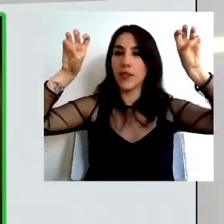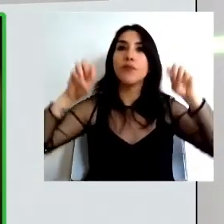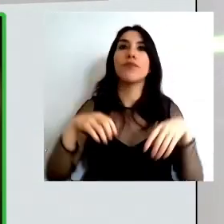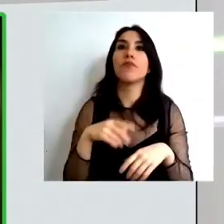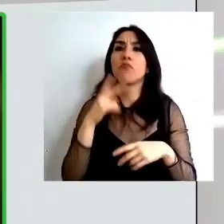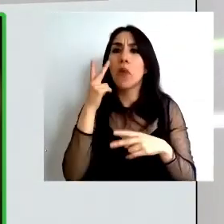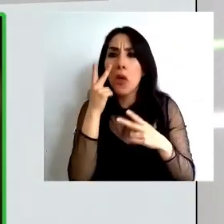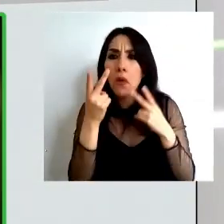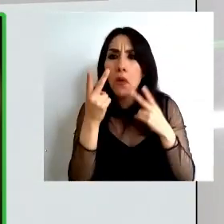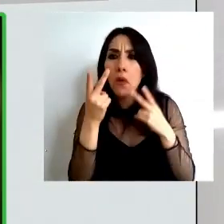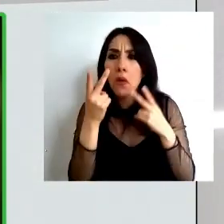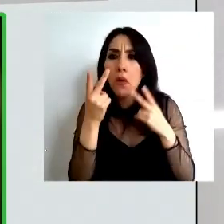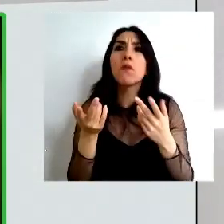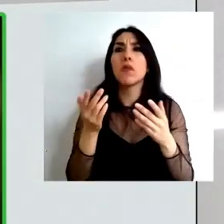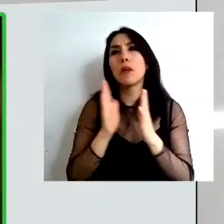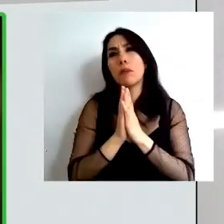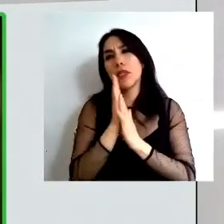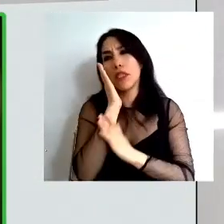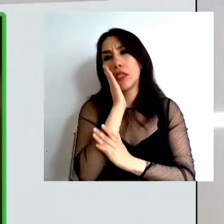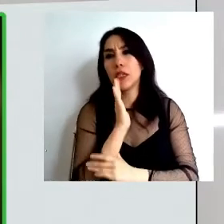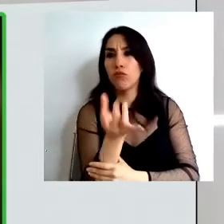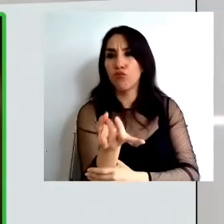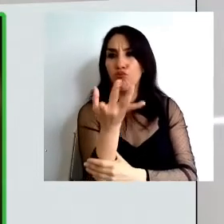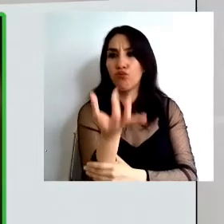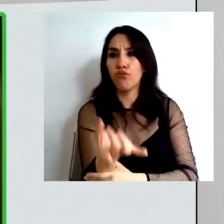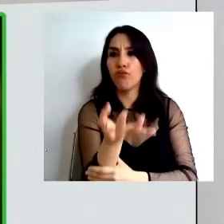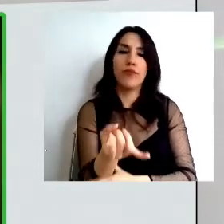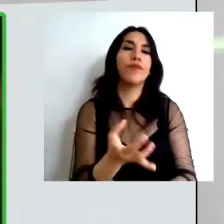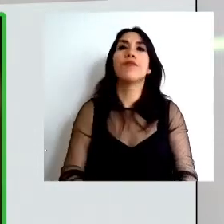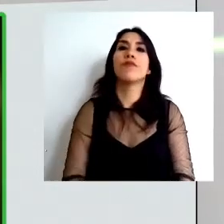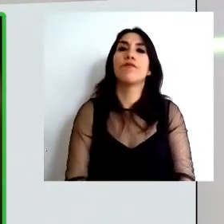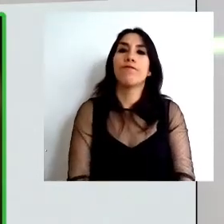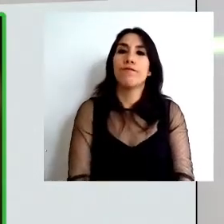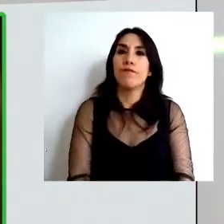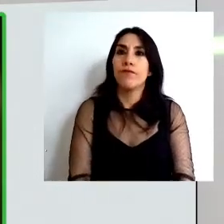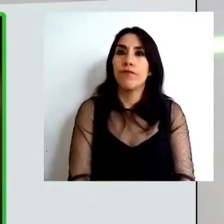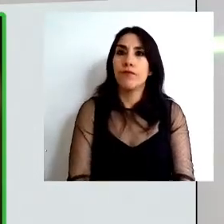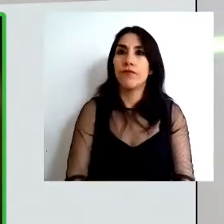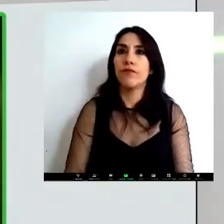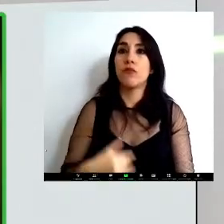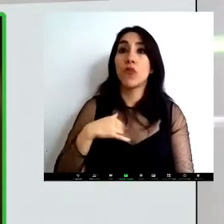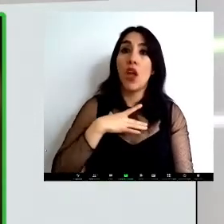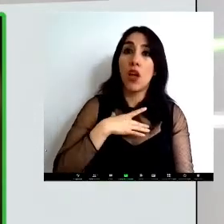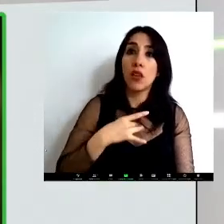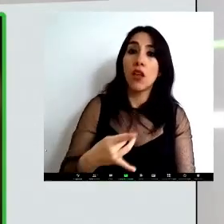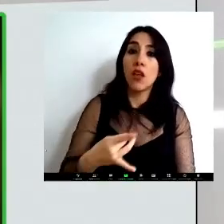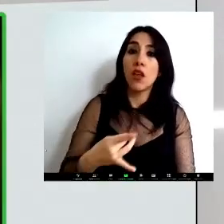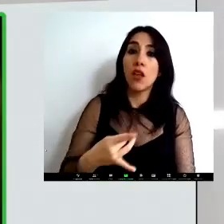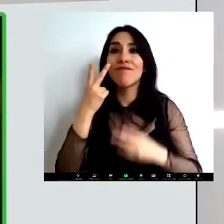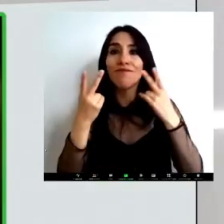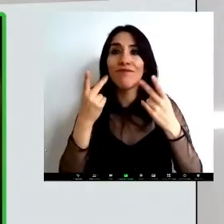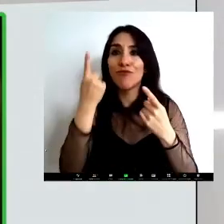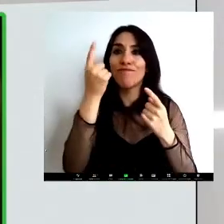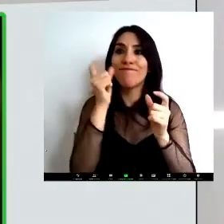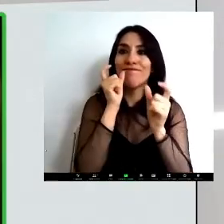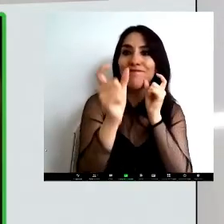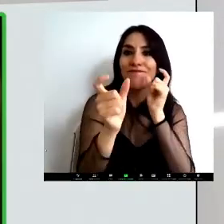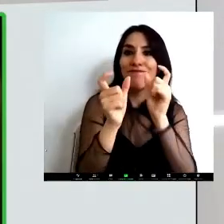as we also take the question then. I'll just share my screen so everyone sees the answers to the poll.